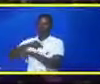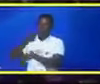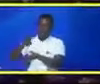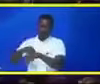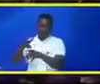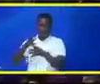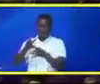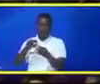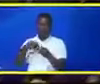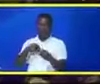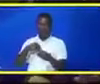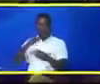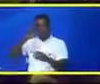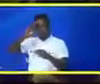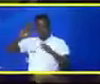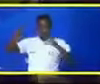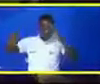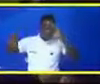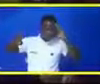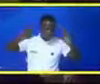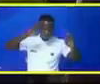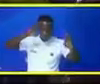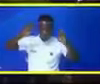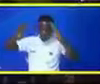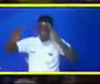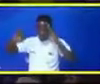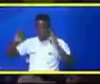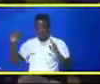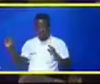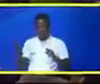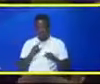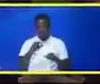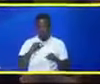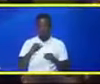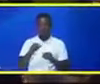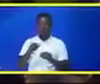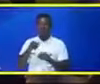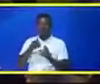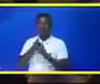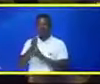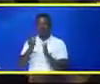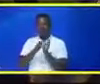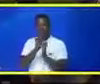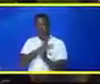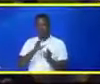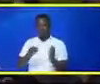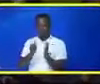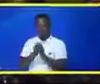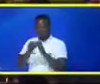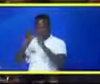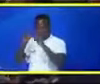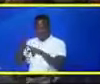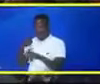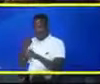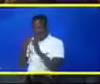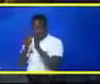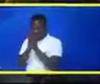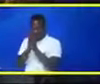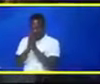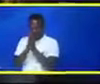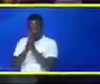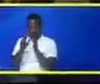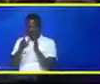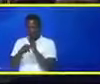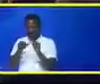to tender my salutations, even on behalf of Jesus, the captain of our salvation, for the one person who prayed and